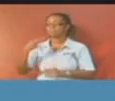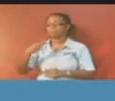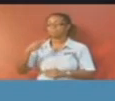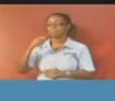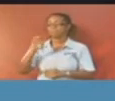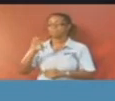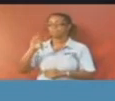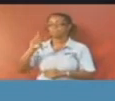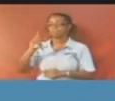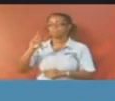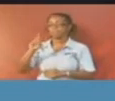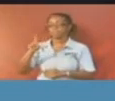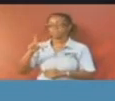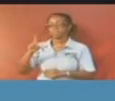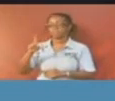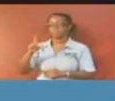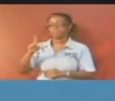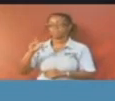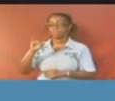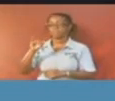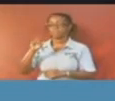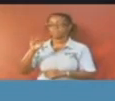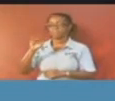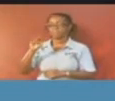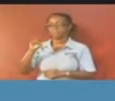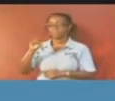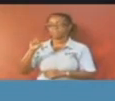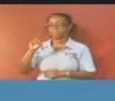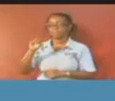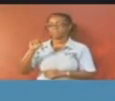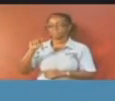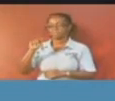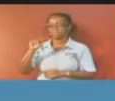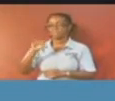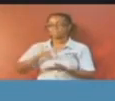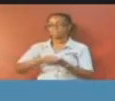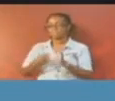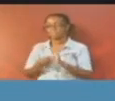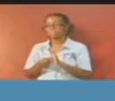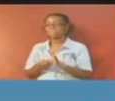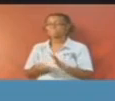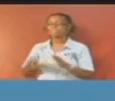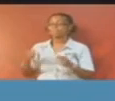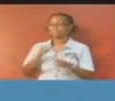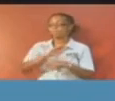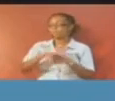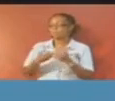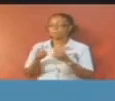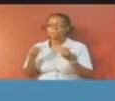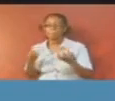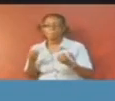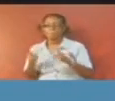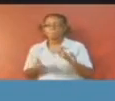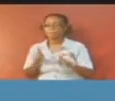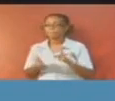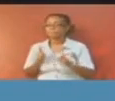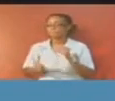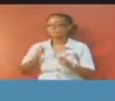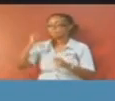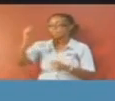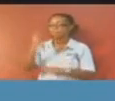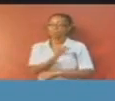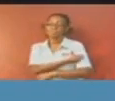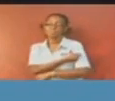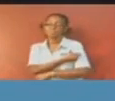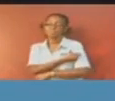So vaccines, why do we need to vaccinate? Vaccines prevent diseases which have not disappeared. They keep you healthy.